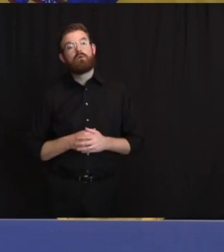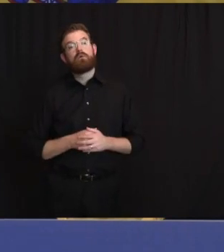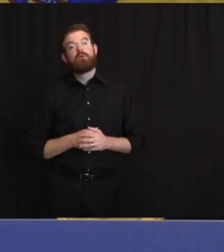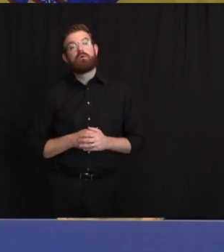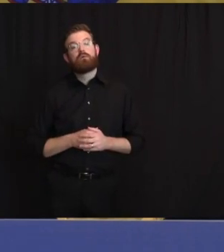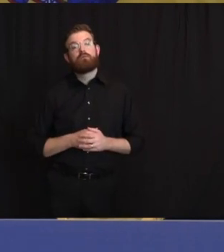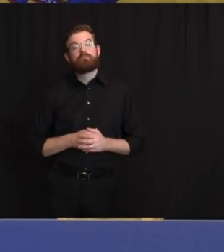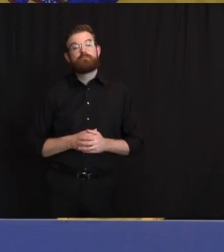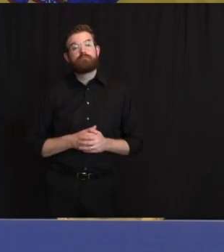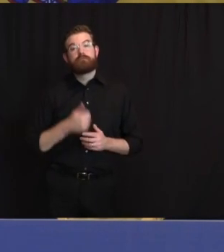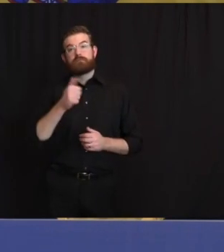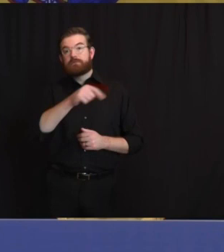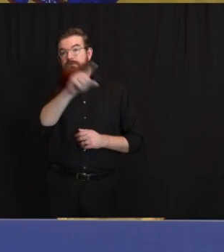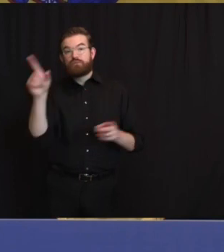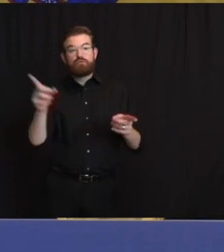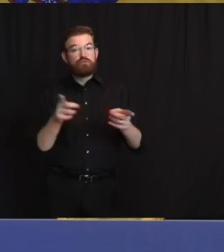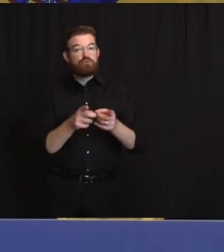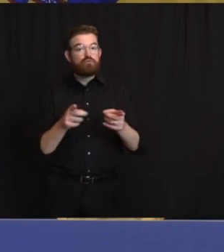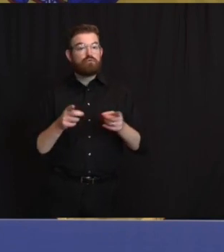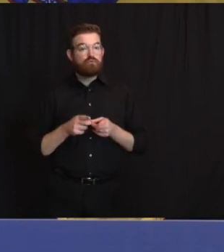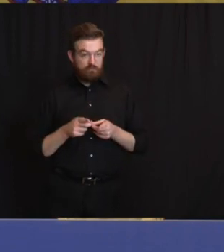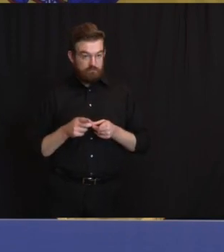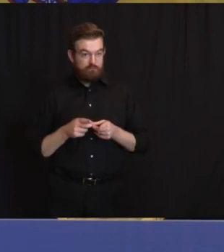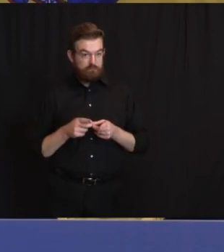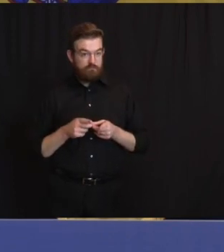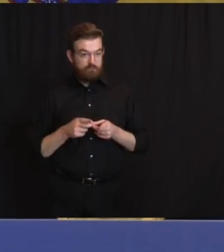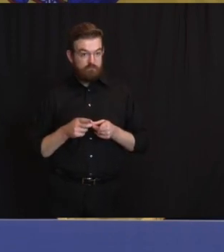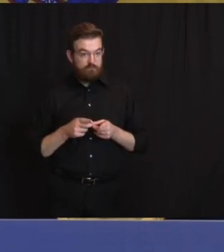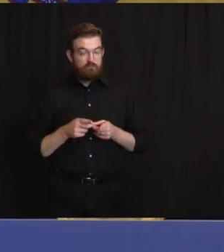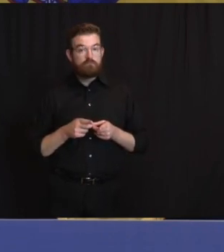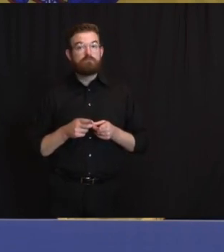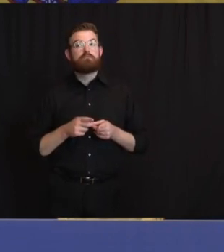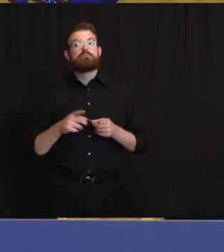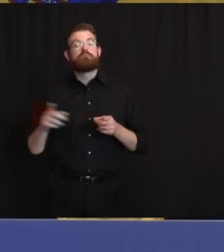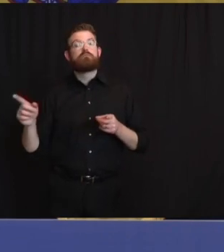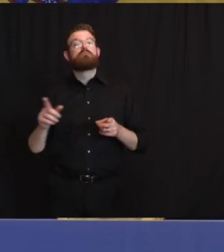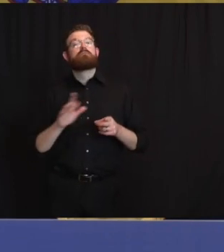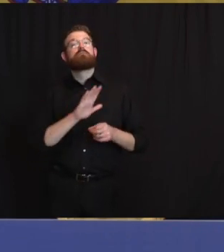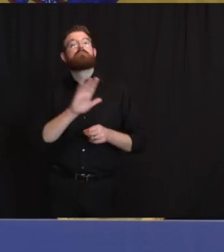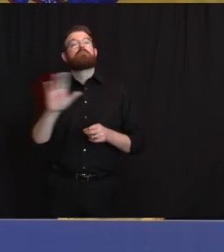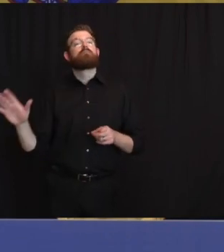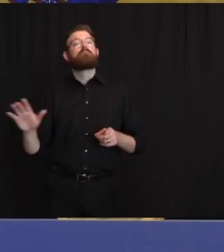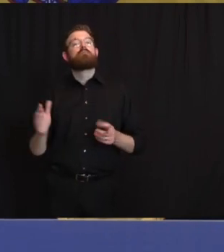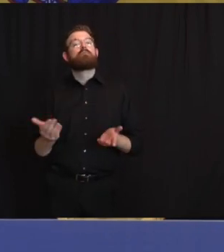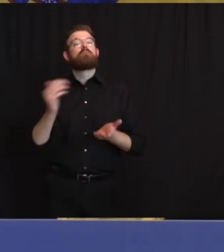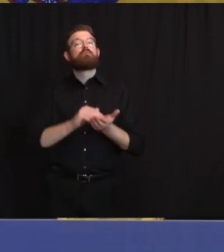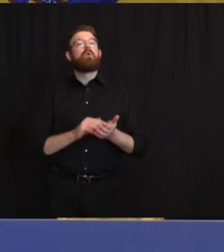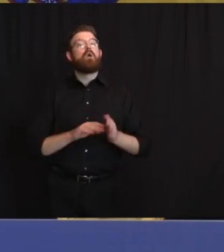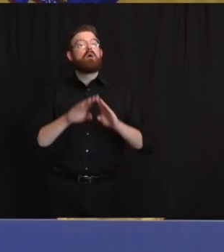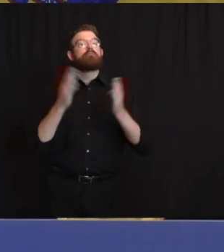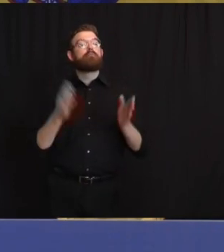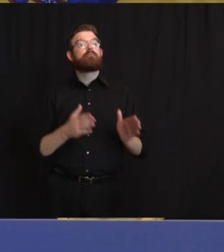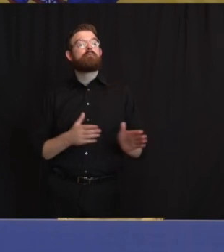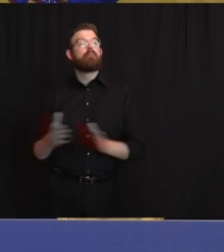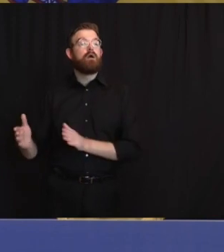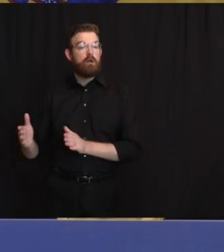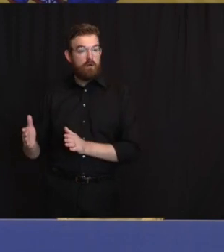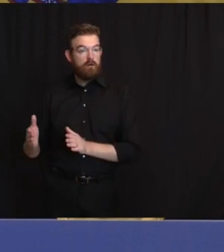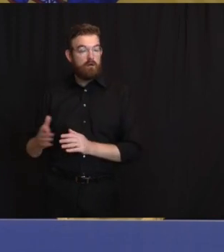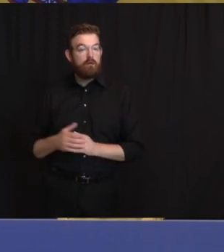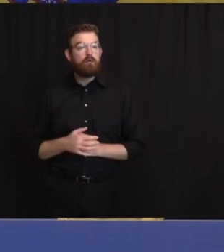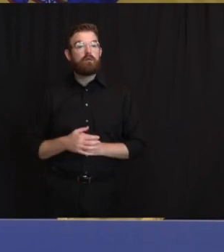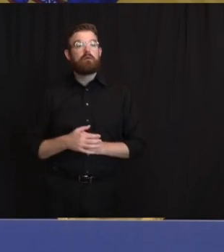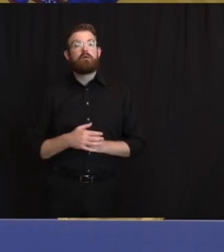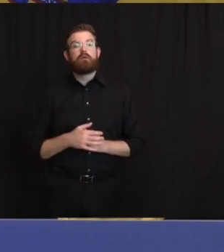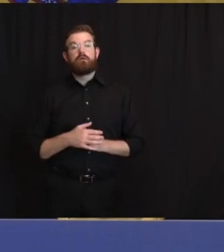because no matter what a given district's reopening plan looks like, having that in our pocket is a game changer. You'll remember, this feels like it was